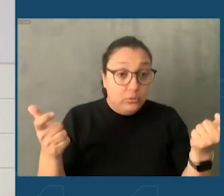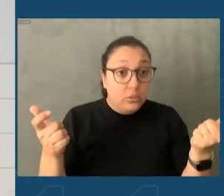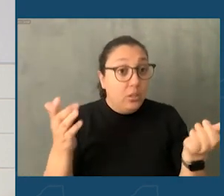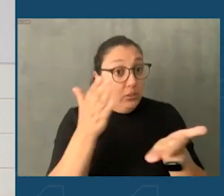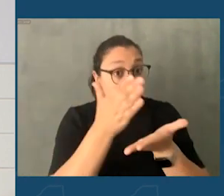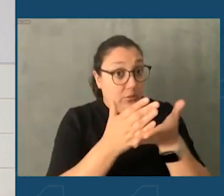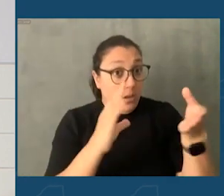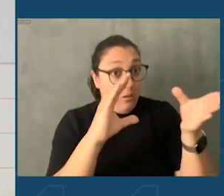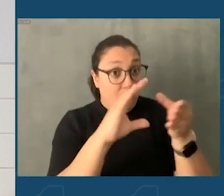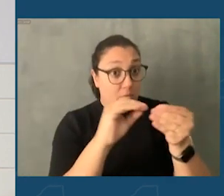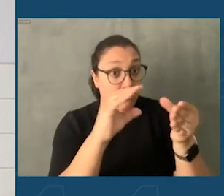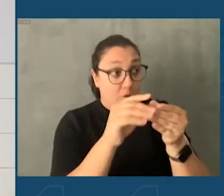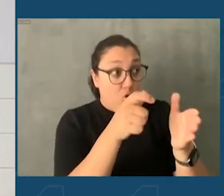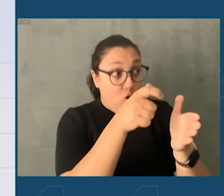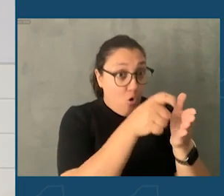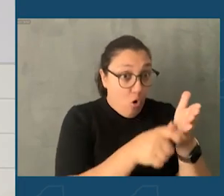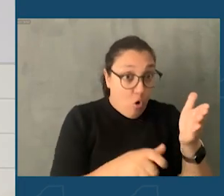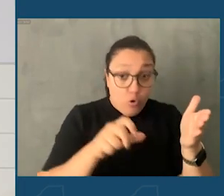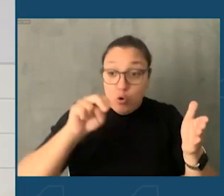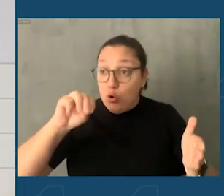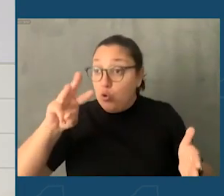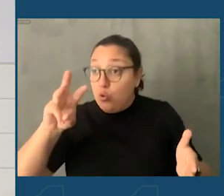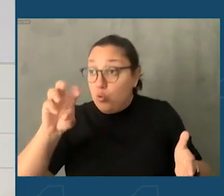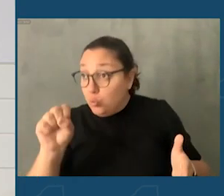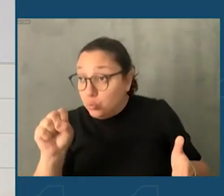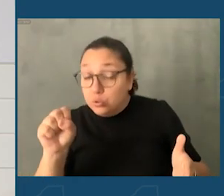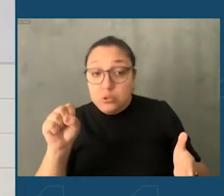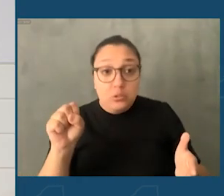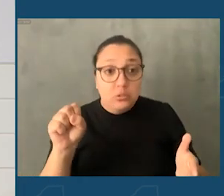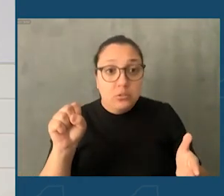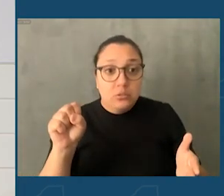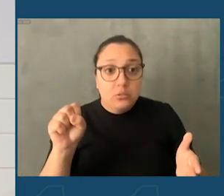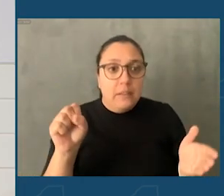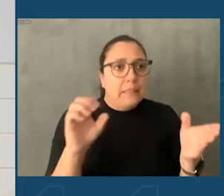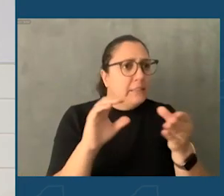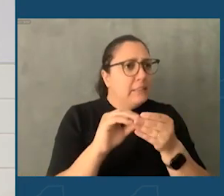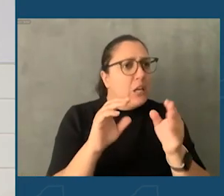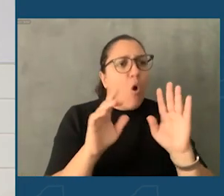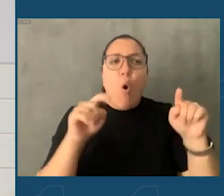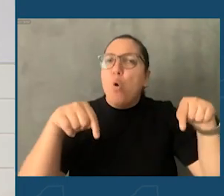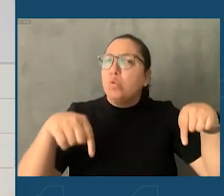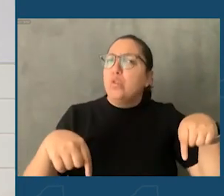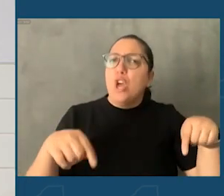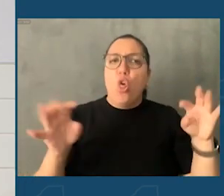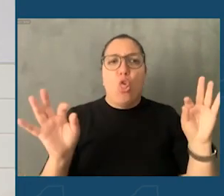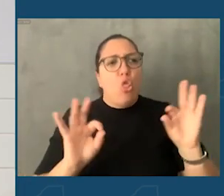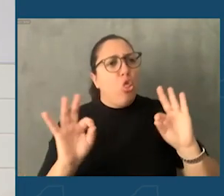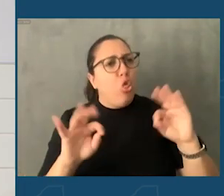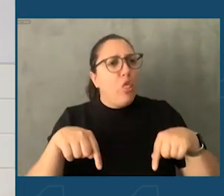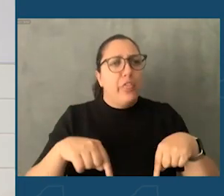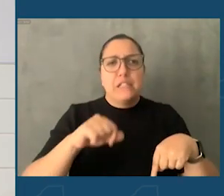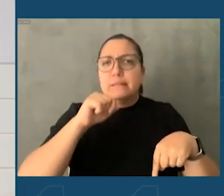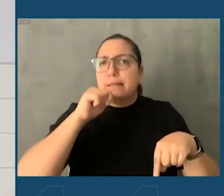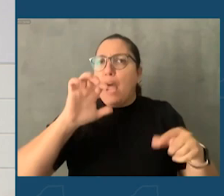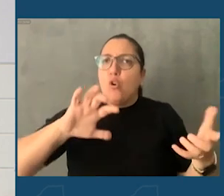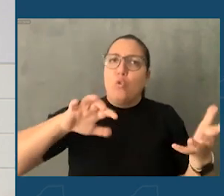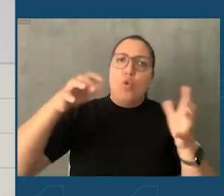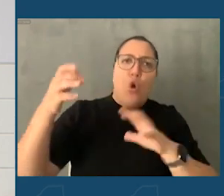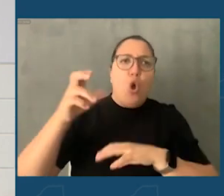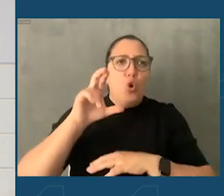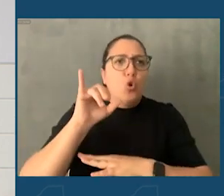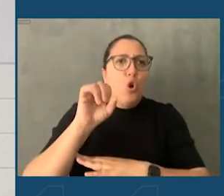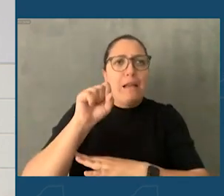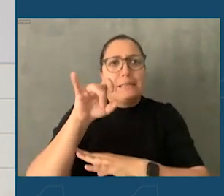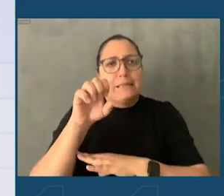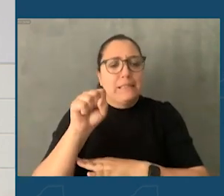indicating we are not dealing with a crisis is hurting what we are attempting to